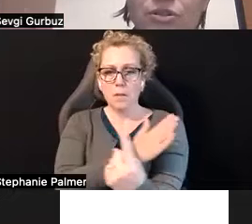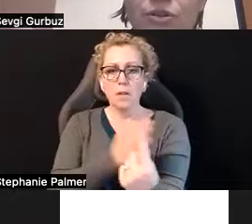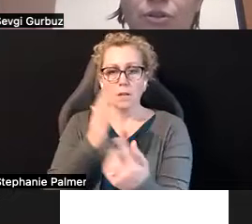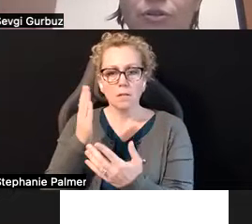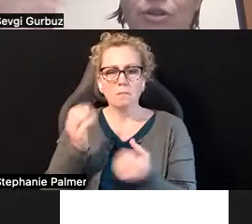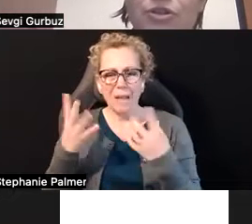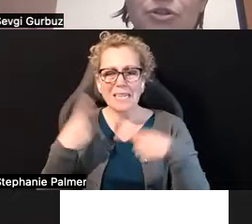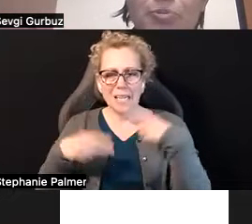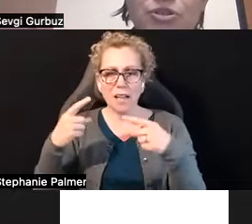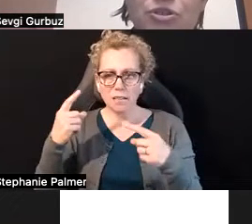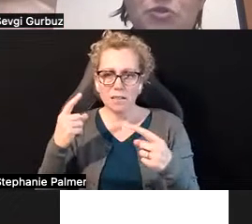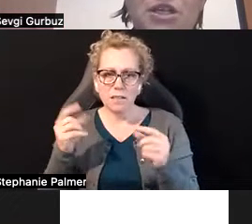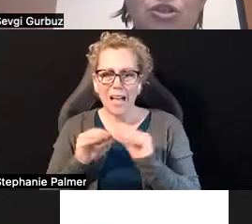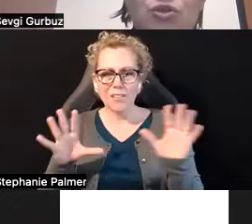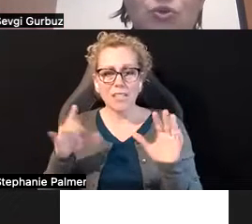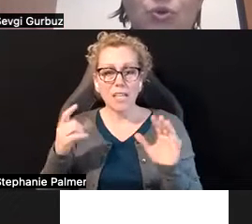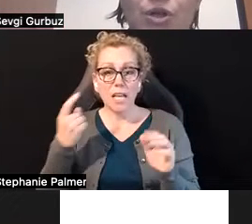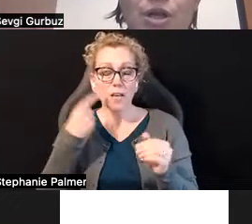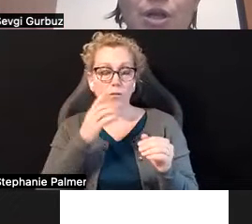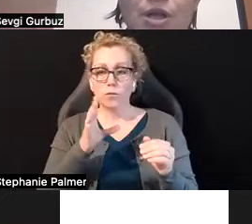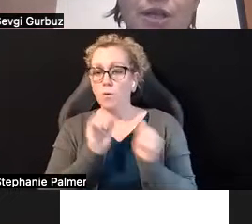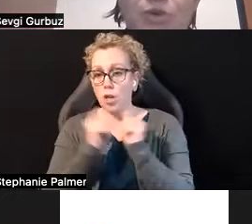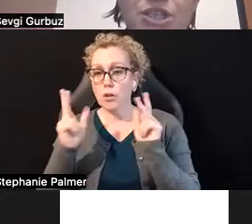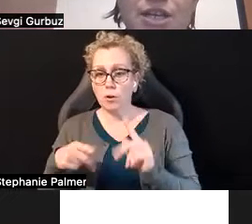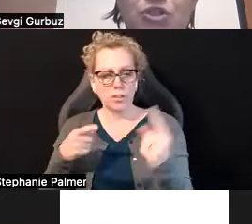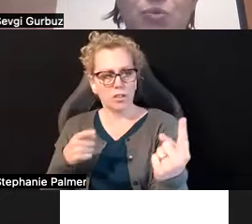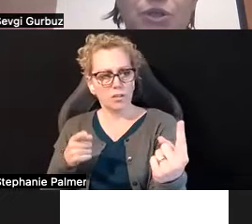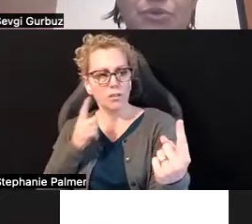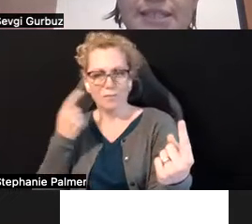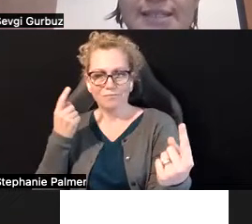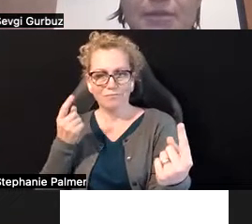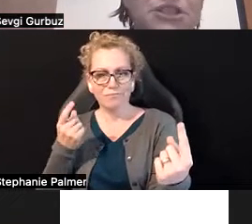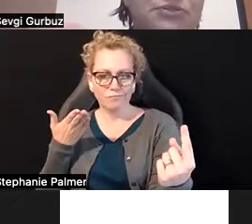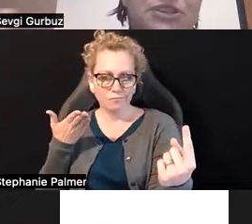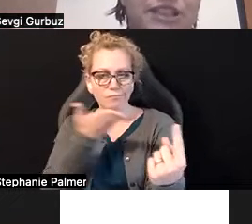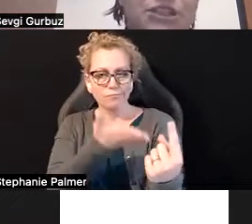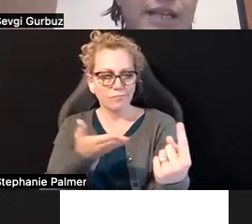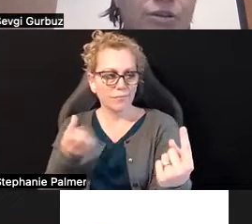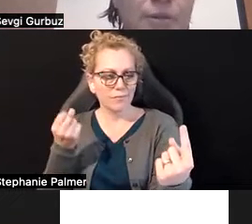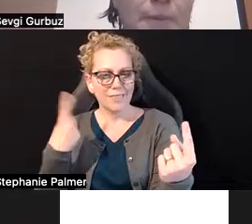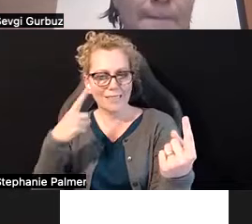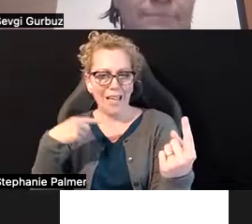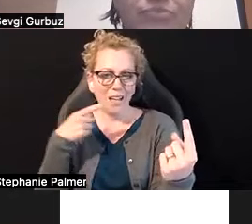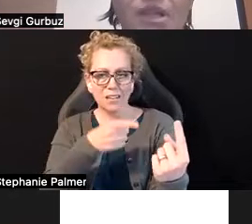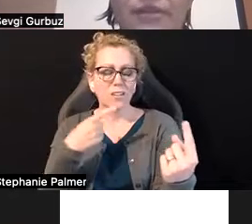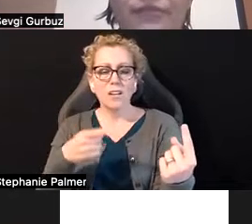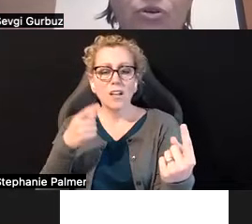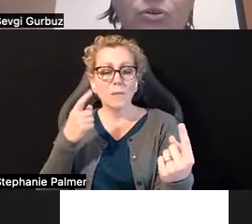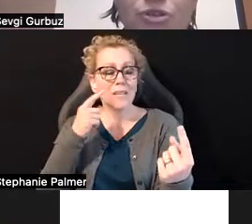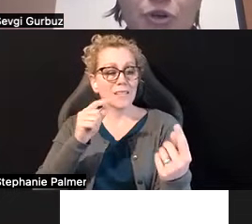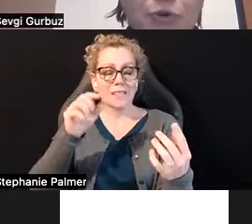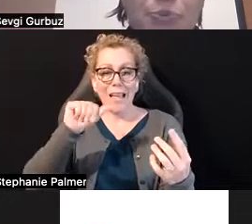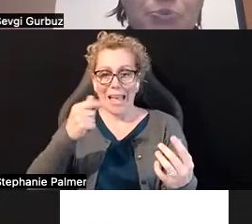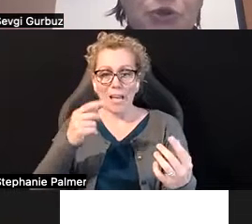towards the person you're speaking to, in which case you wouldn't really see much of a change in angle. There